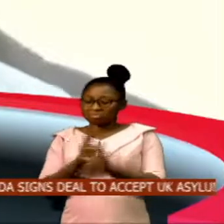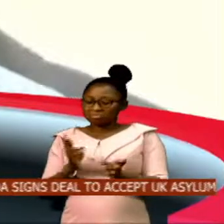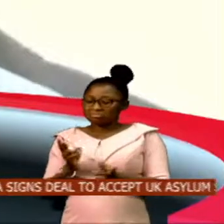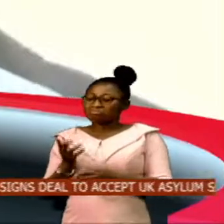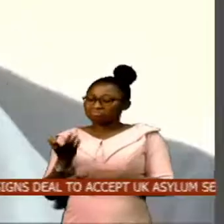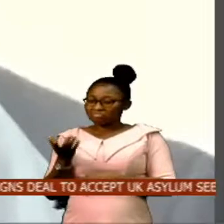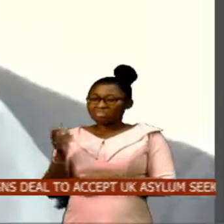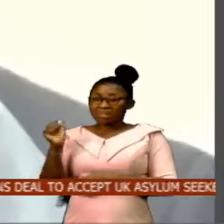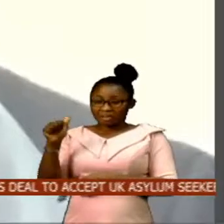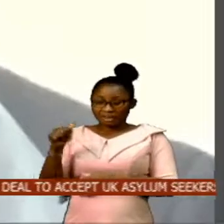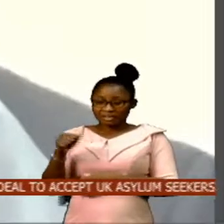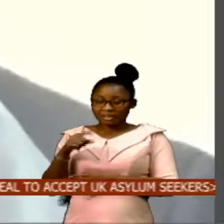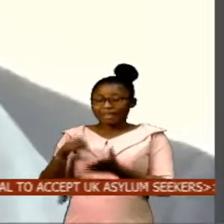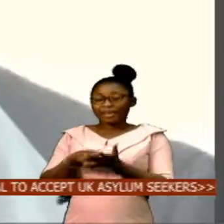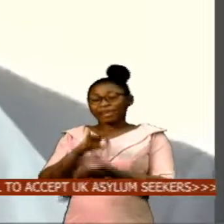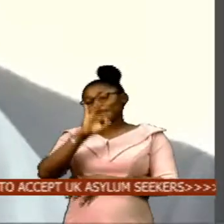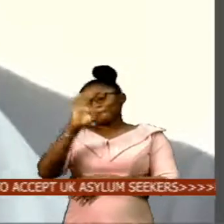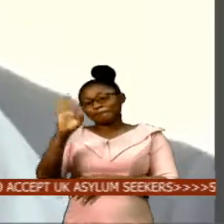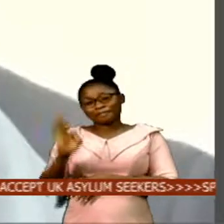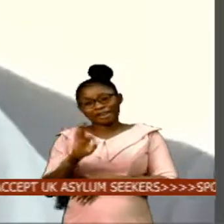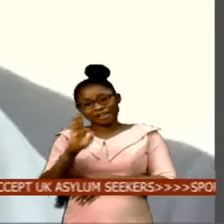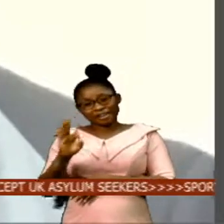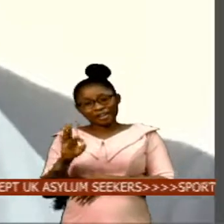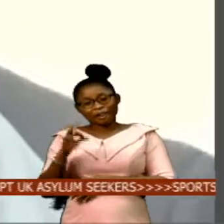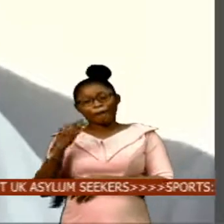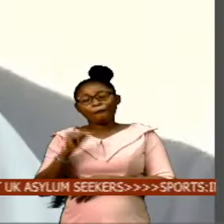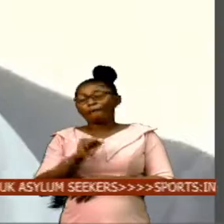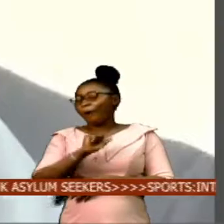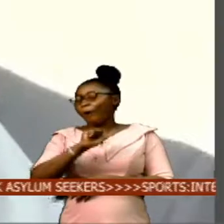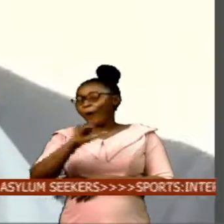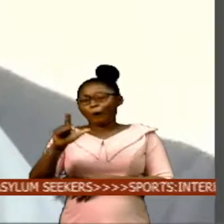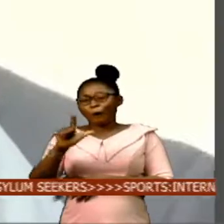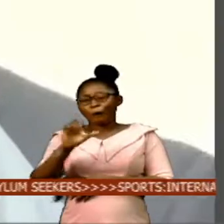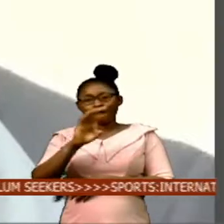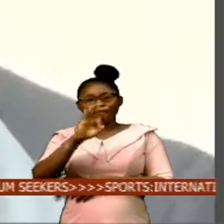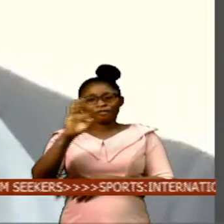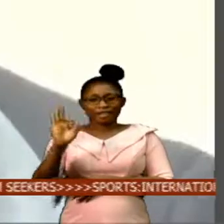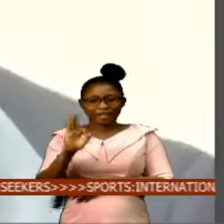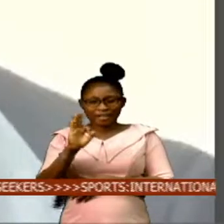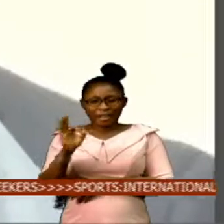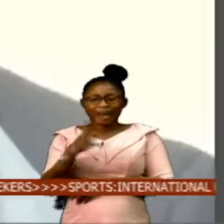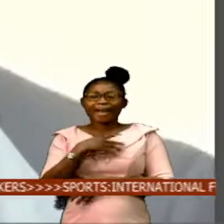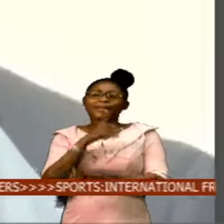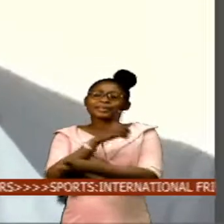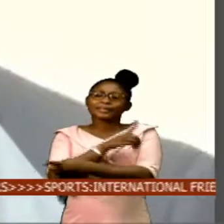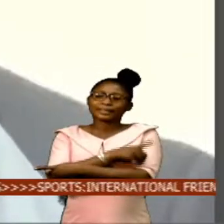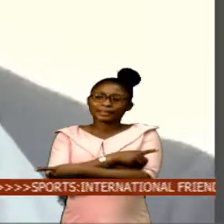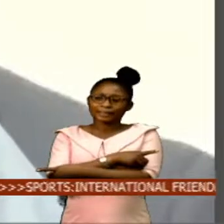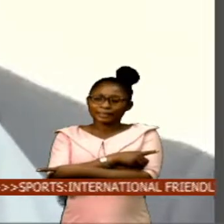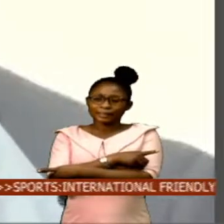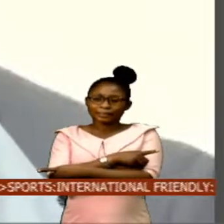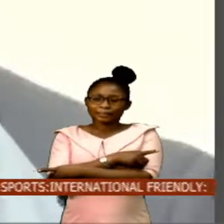Yes, this Friday of all Fridays and this